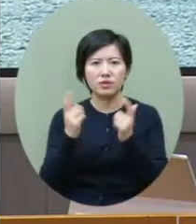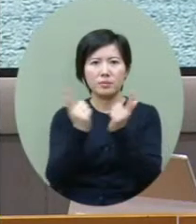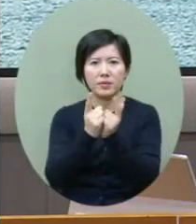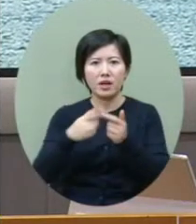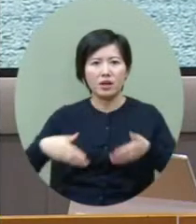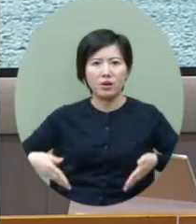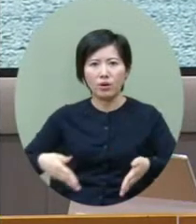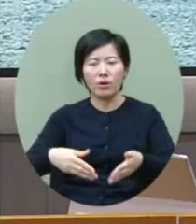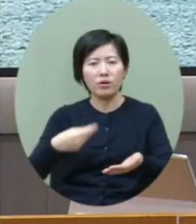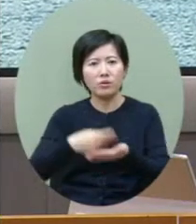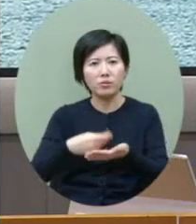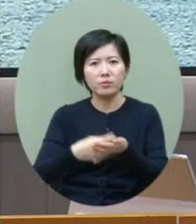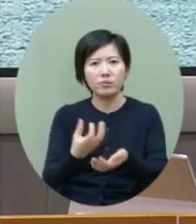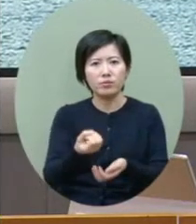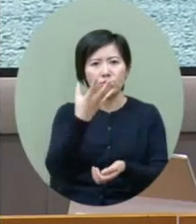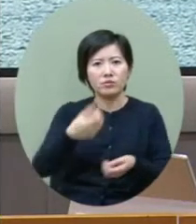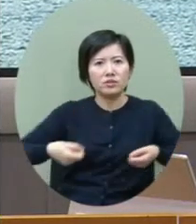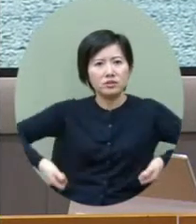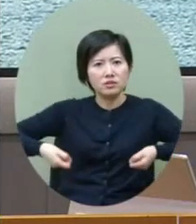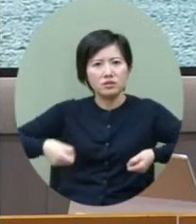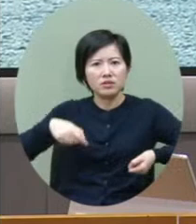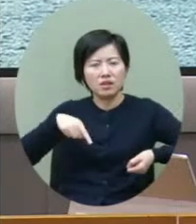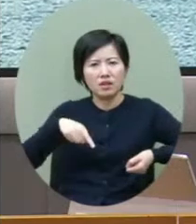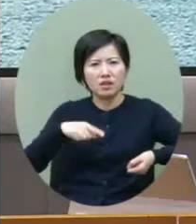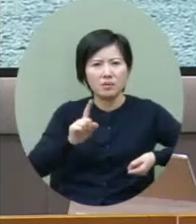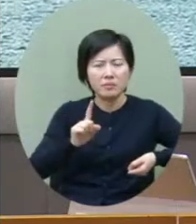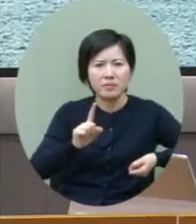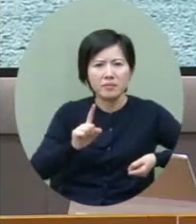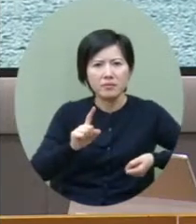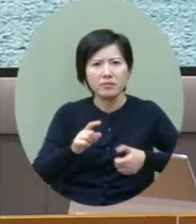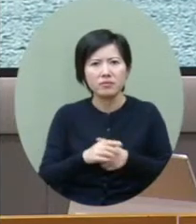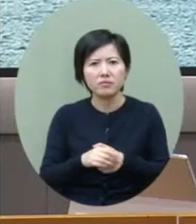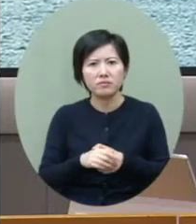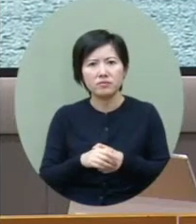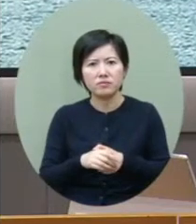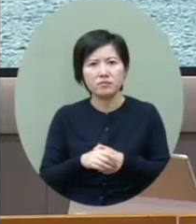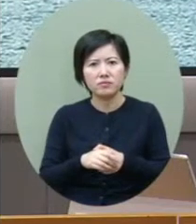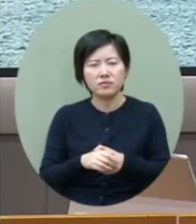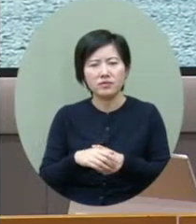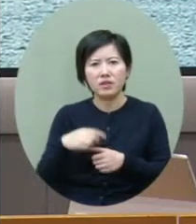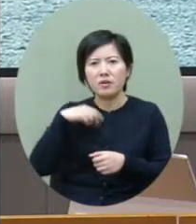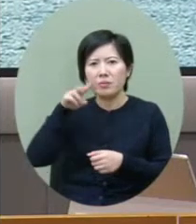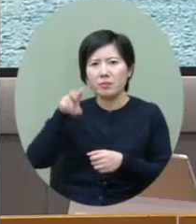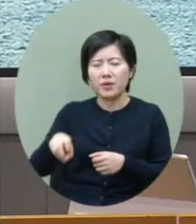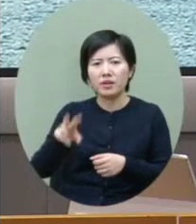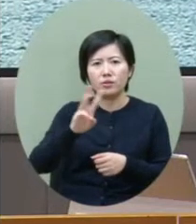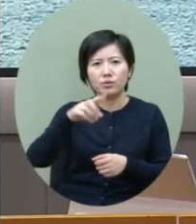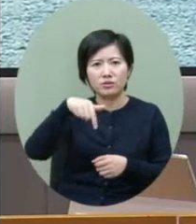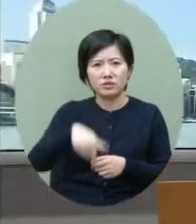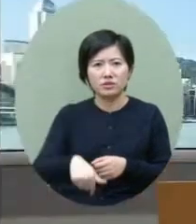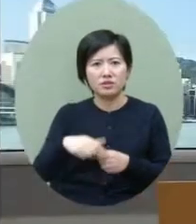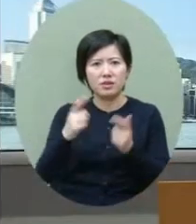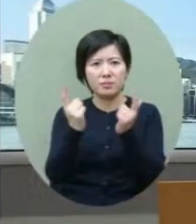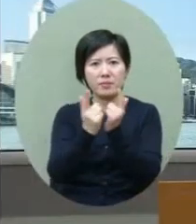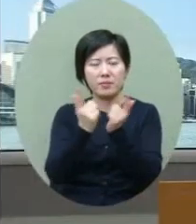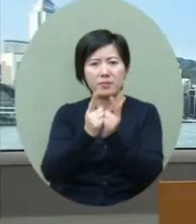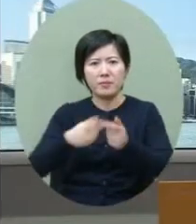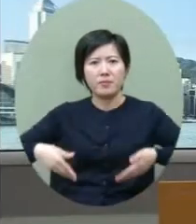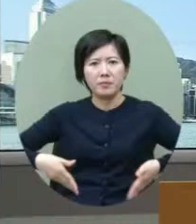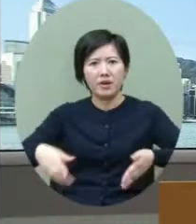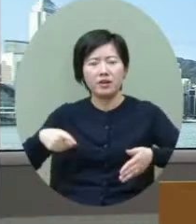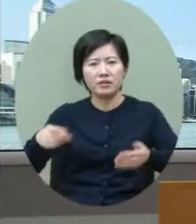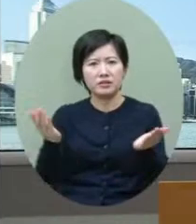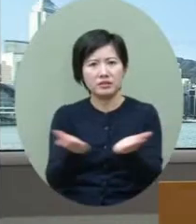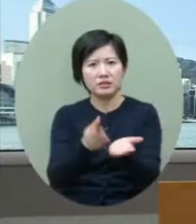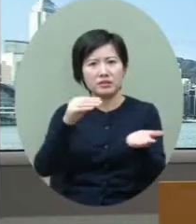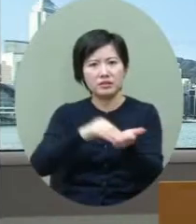For Pei Ho Street, the question in relation to Pei Ho Street, I wasn't quite clear about the question. Well, we see the municipal building in